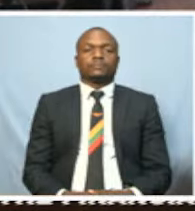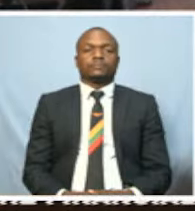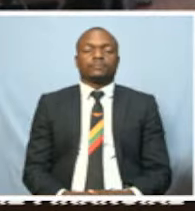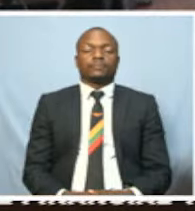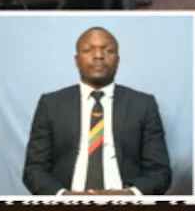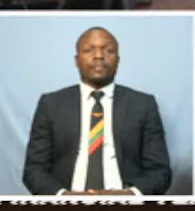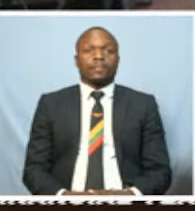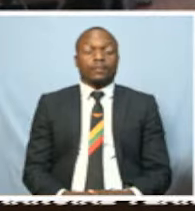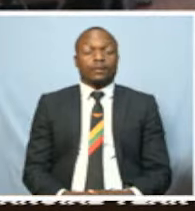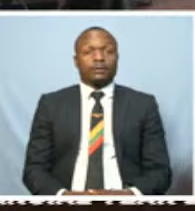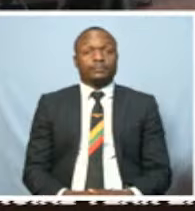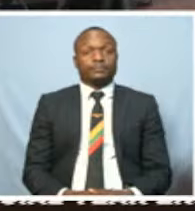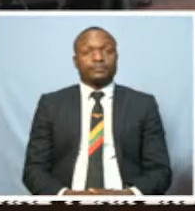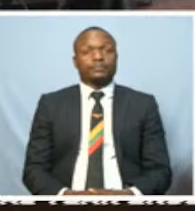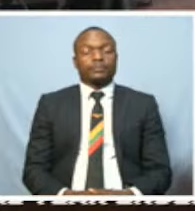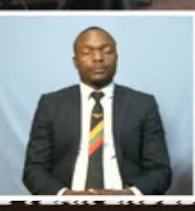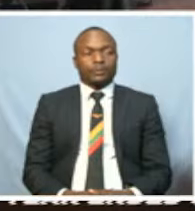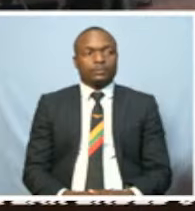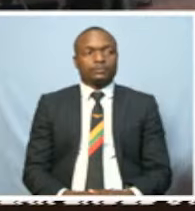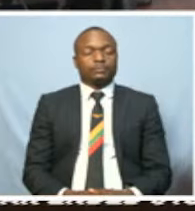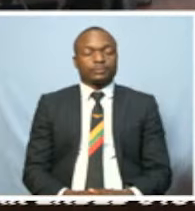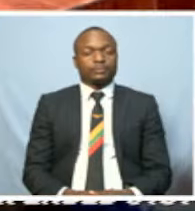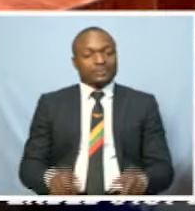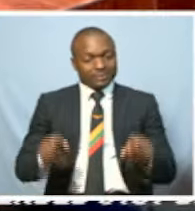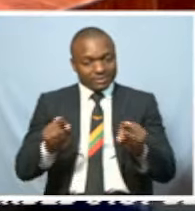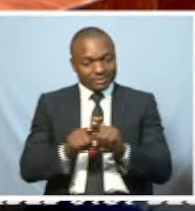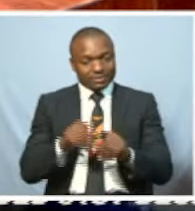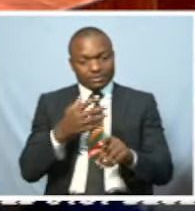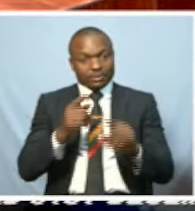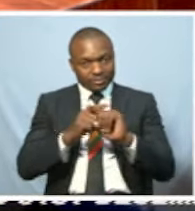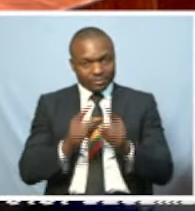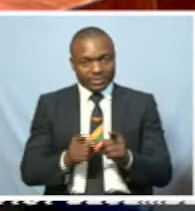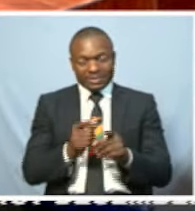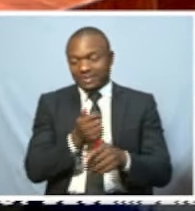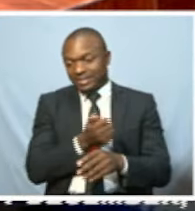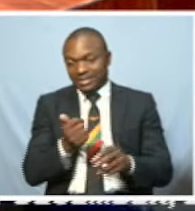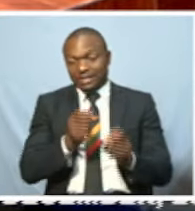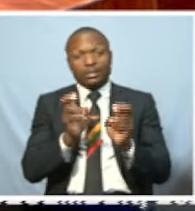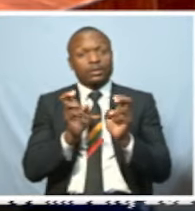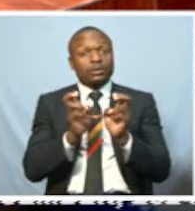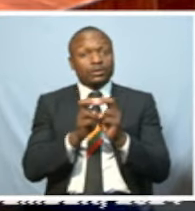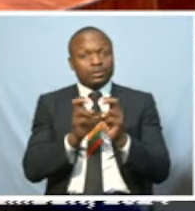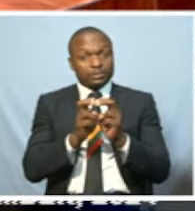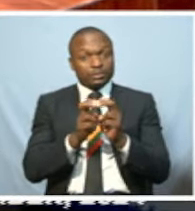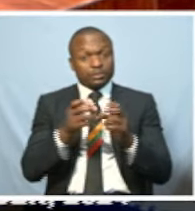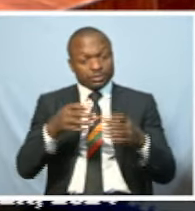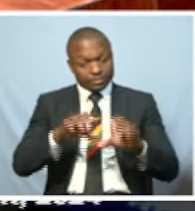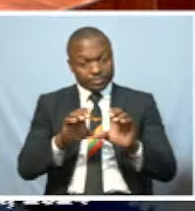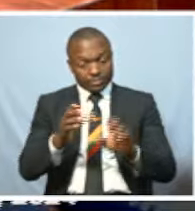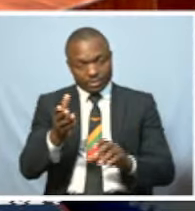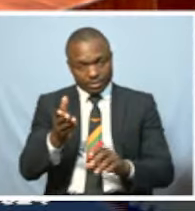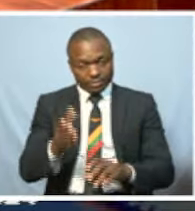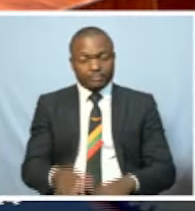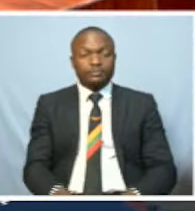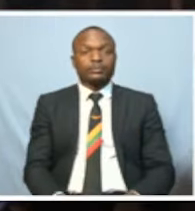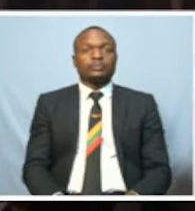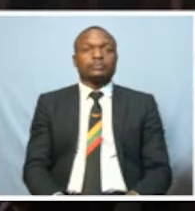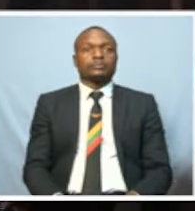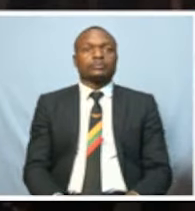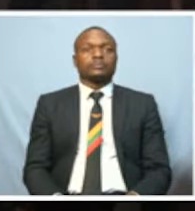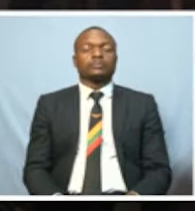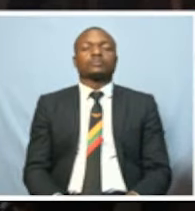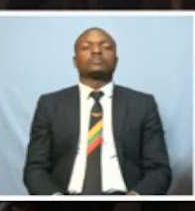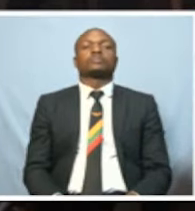Okay, interesting. I had, it's the same thing, but I had another contract. Go ahead. Yes, so